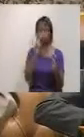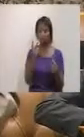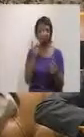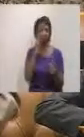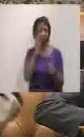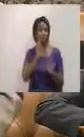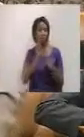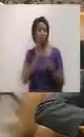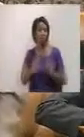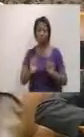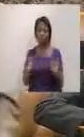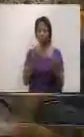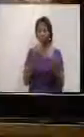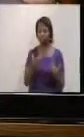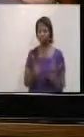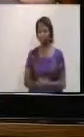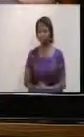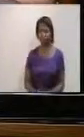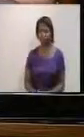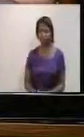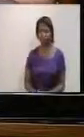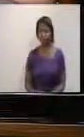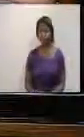of actions. Thank you. you. You dear. you. you. Thank